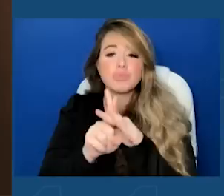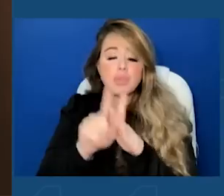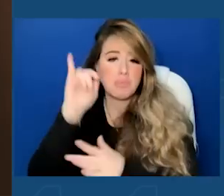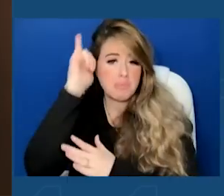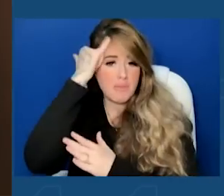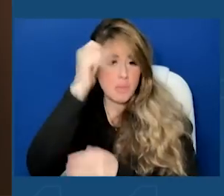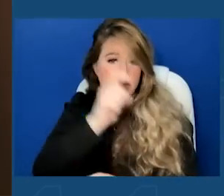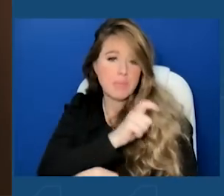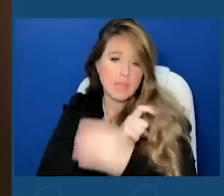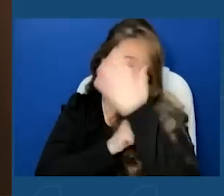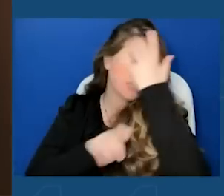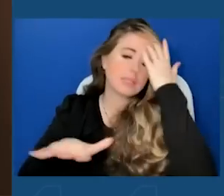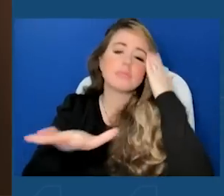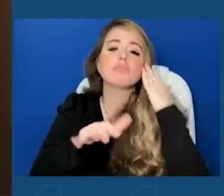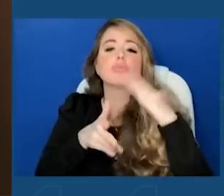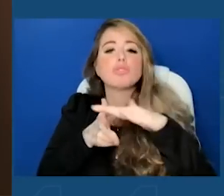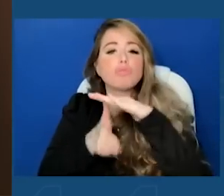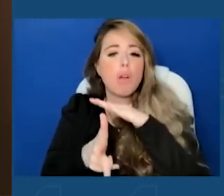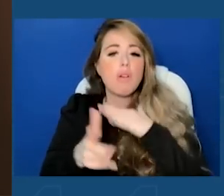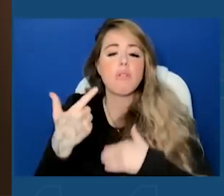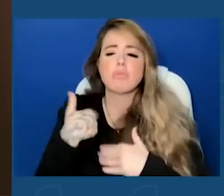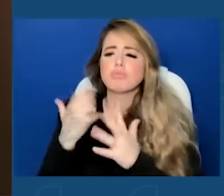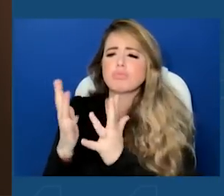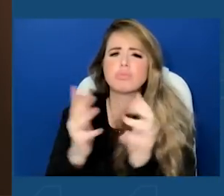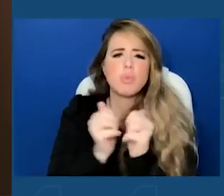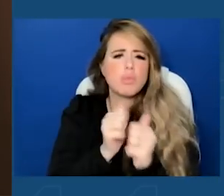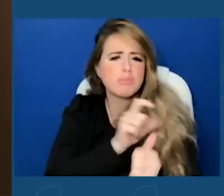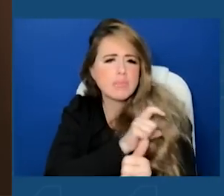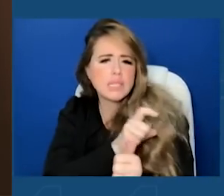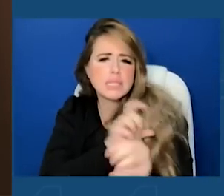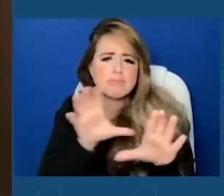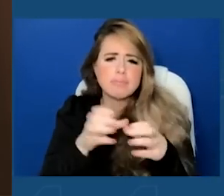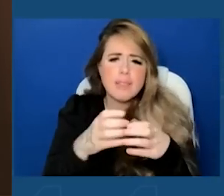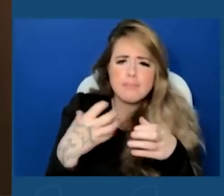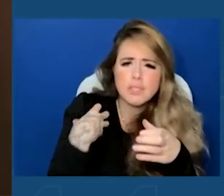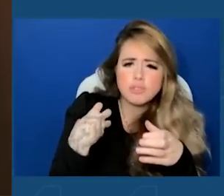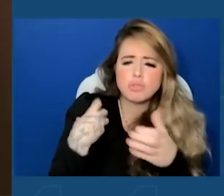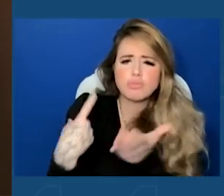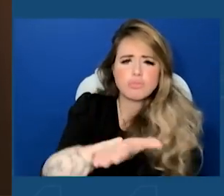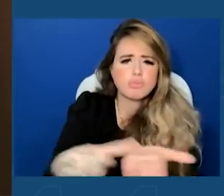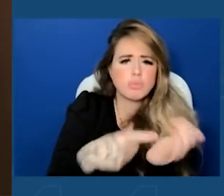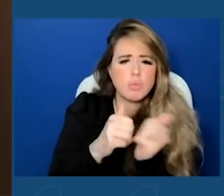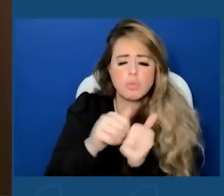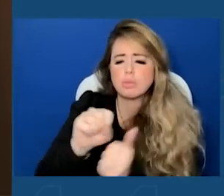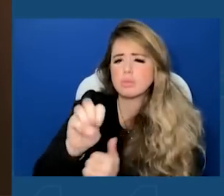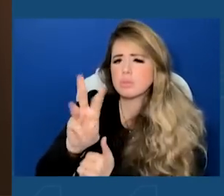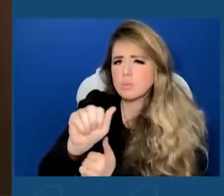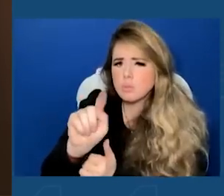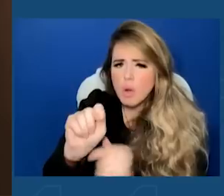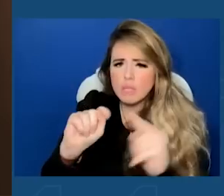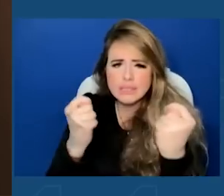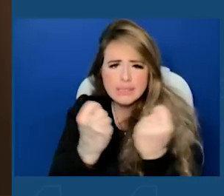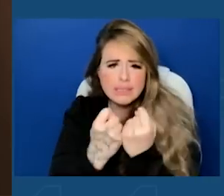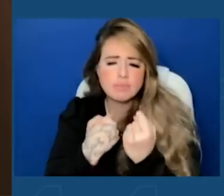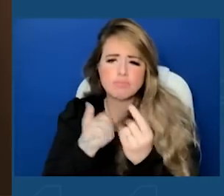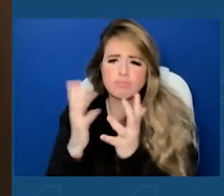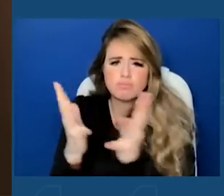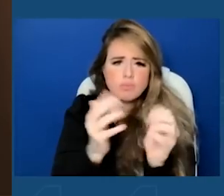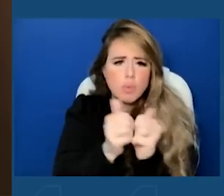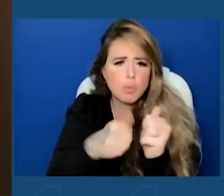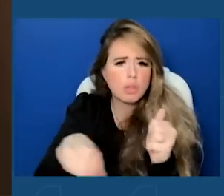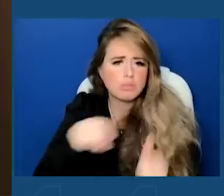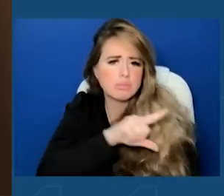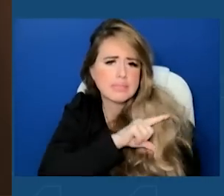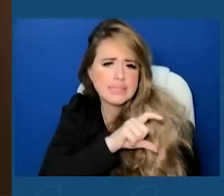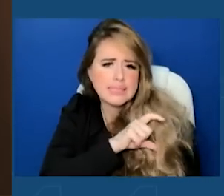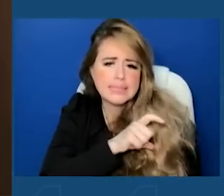talking to the team of police department officials and their SWAT team, as well as our state police, and talk about how they have been out there,